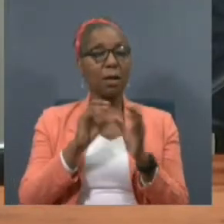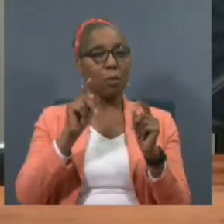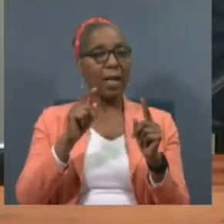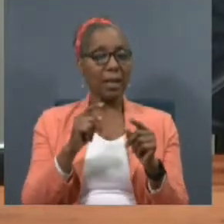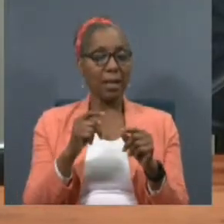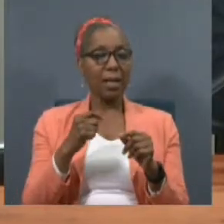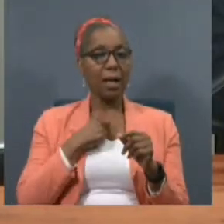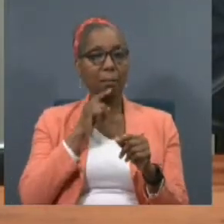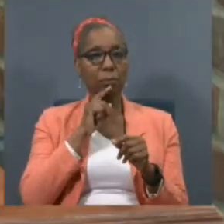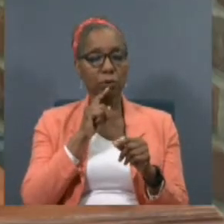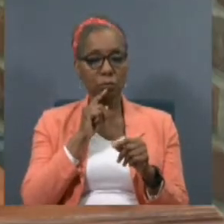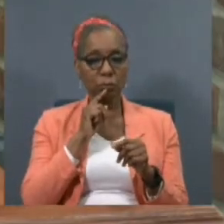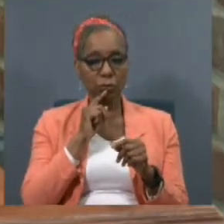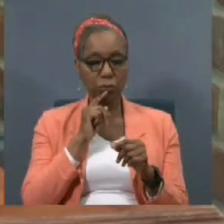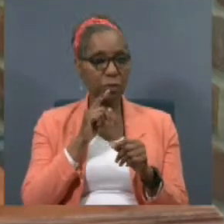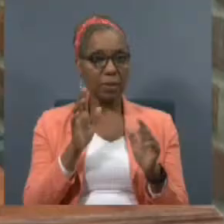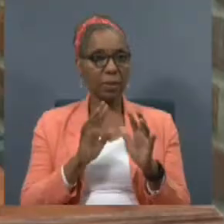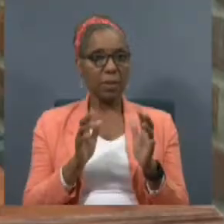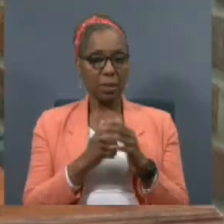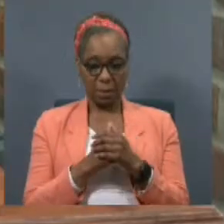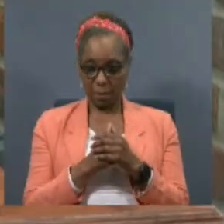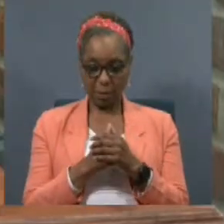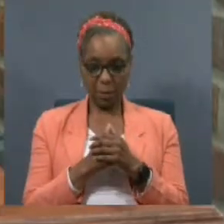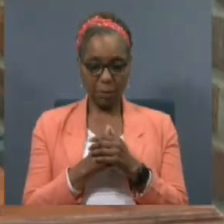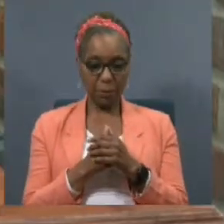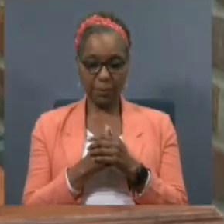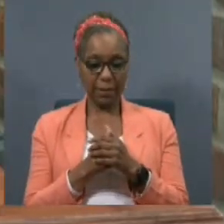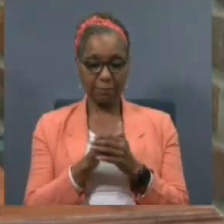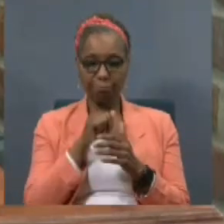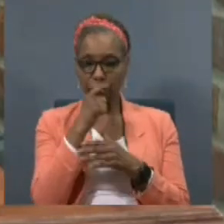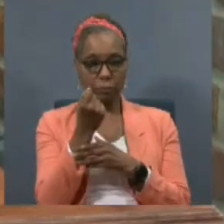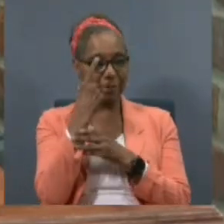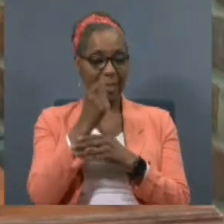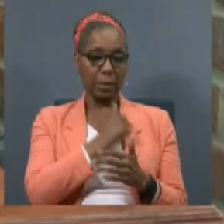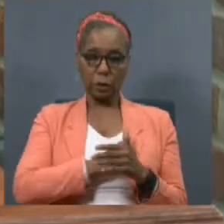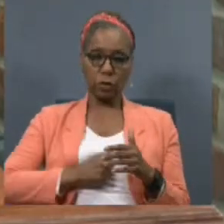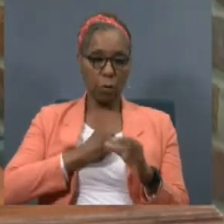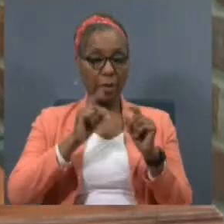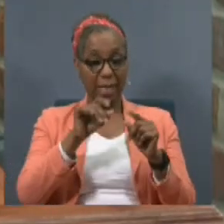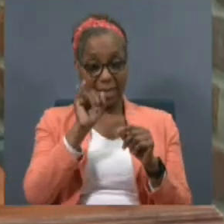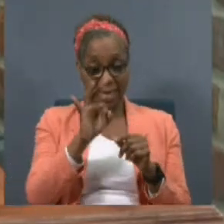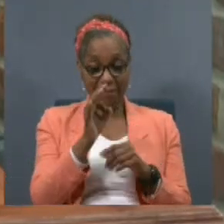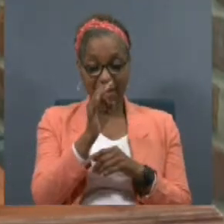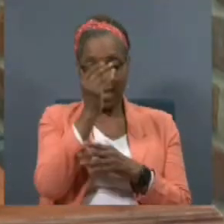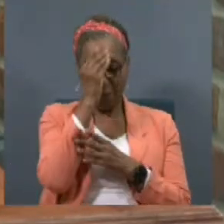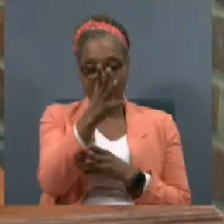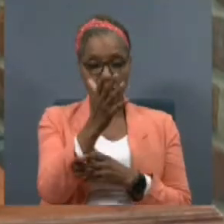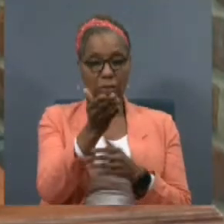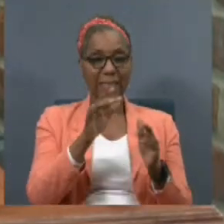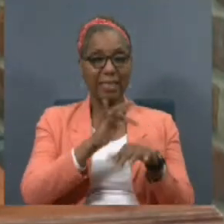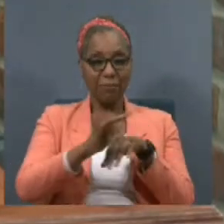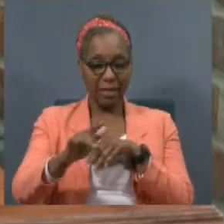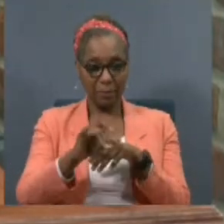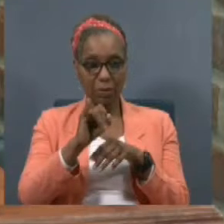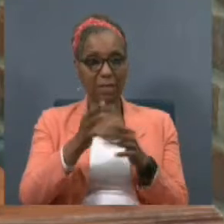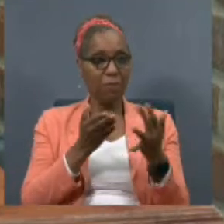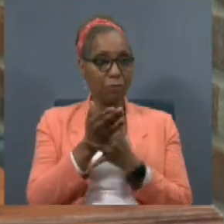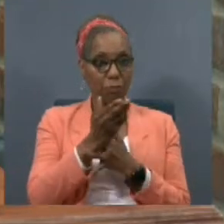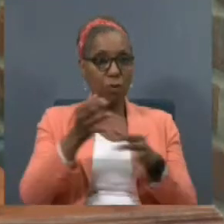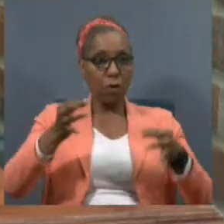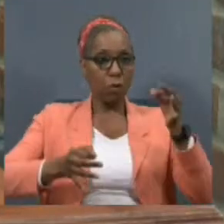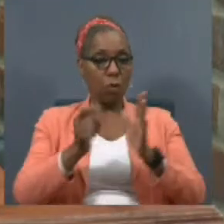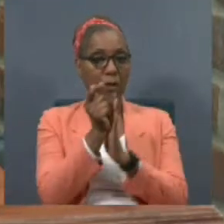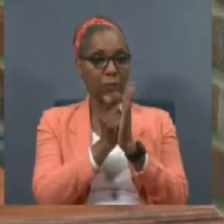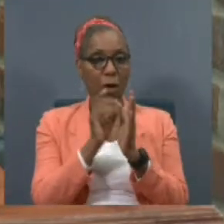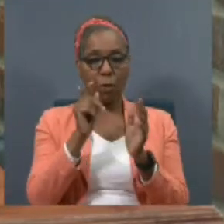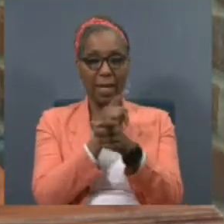very trustworthy person, but no. studies. No, what I'm saying is, if the information is out there, even if it have to go through a court of law, I